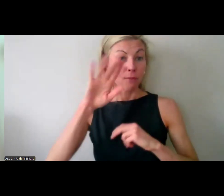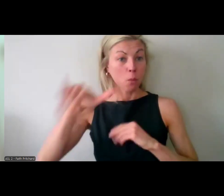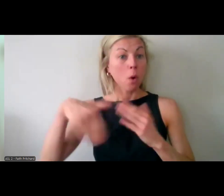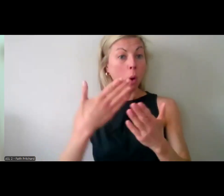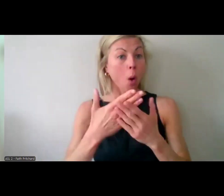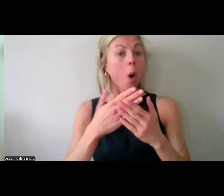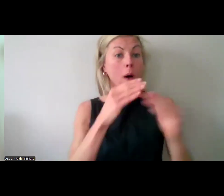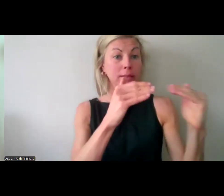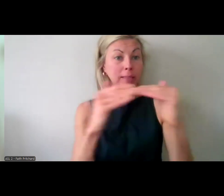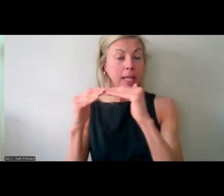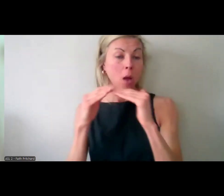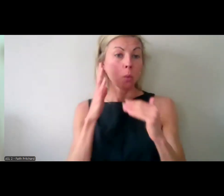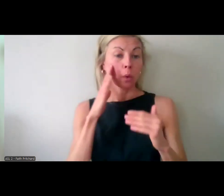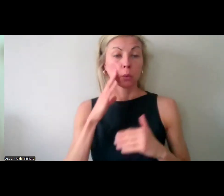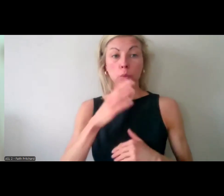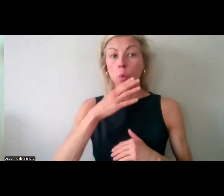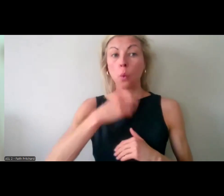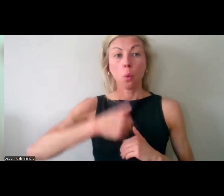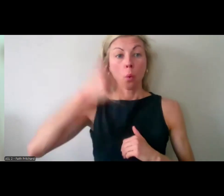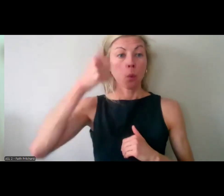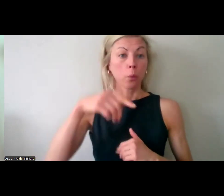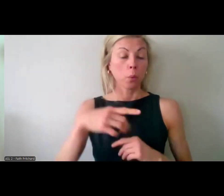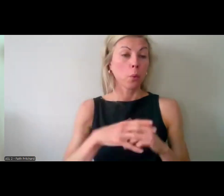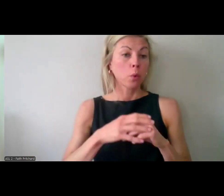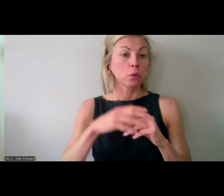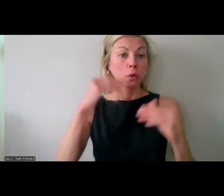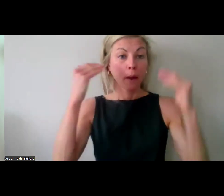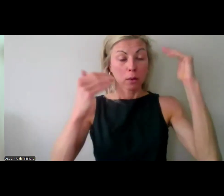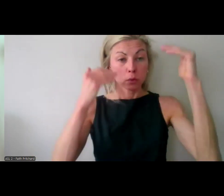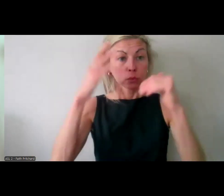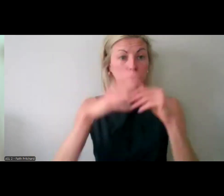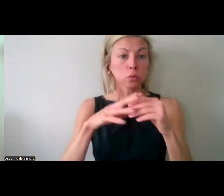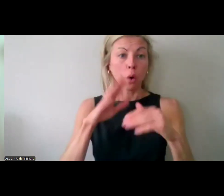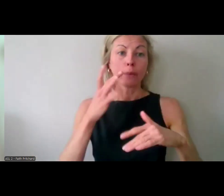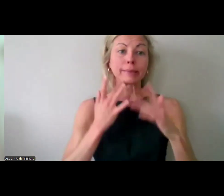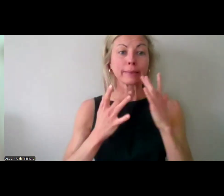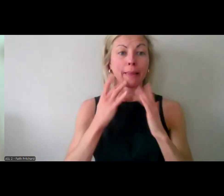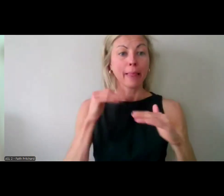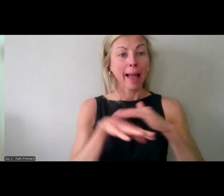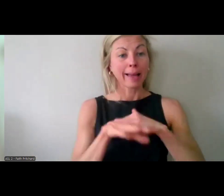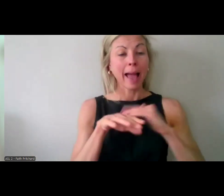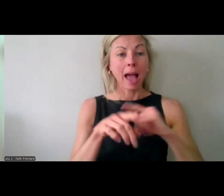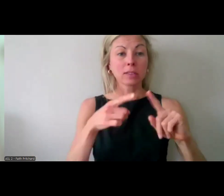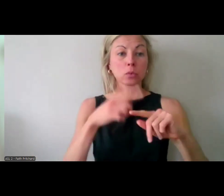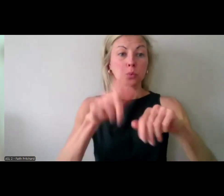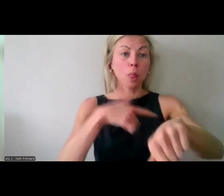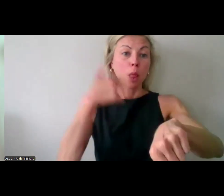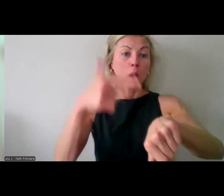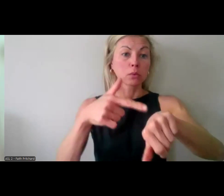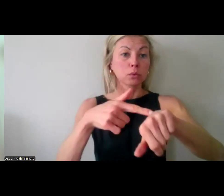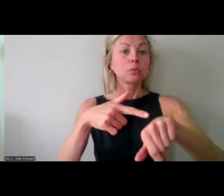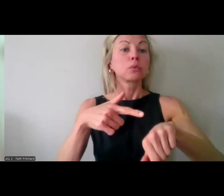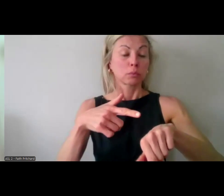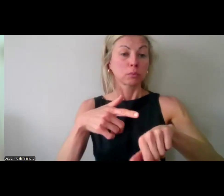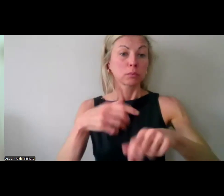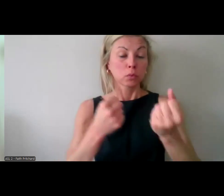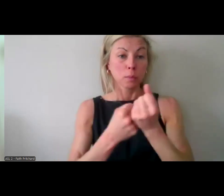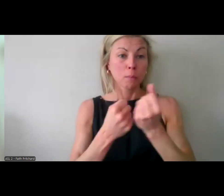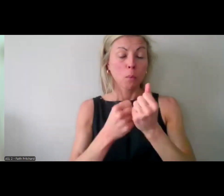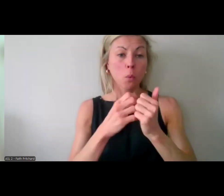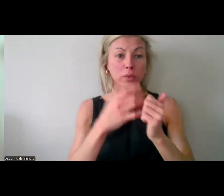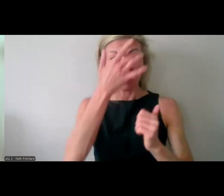older adults lack meaningful access to LTSS, the long-term services and supports. We talked about the forgotten middle. It's a